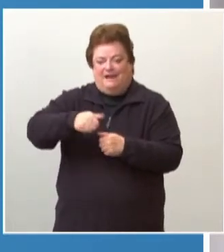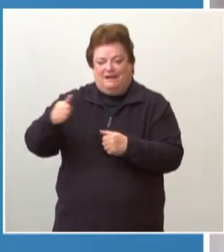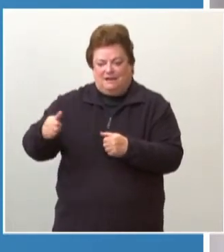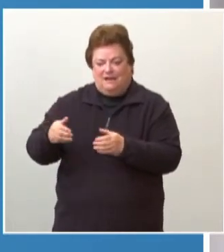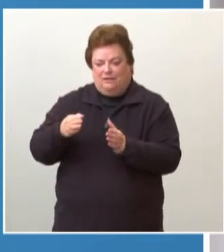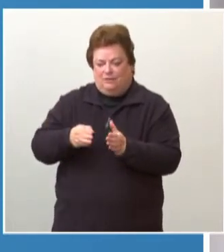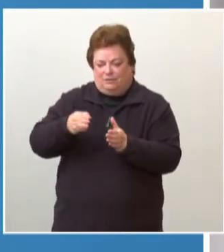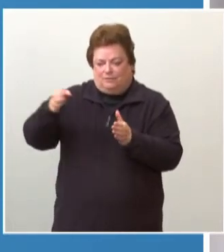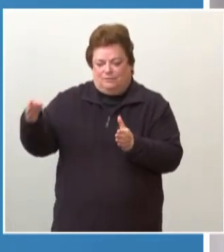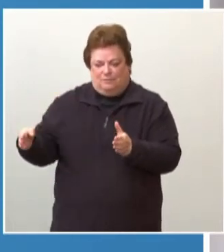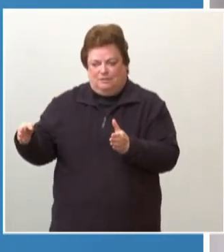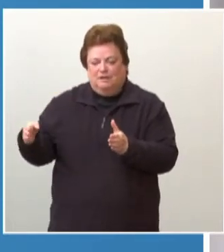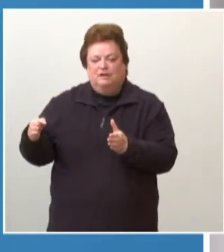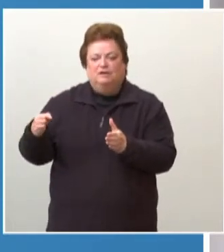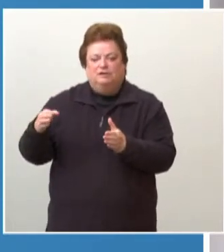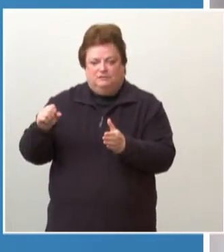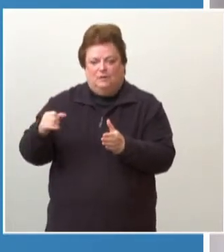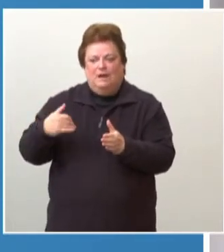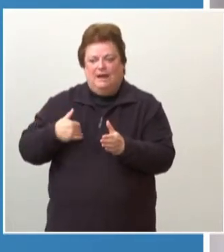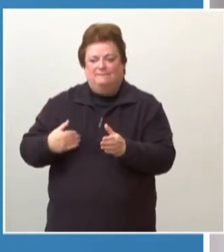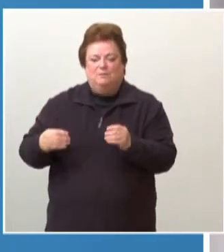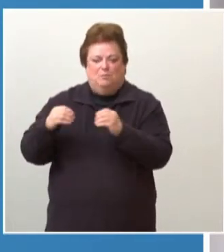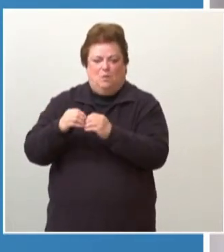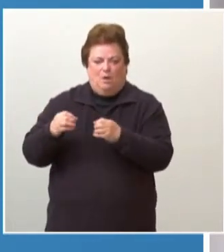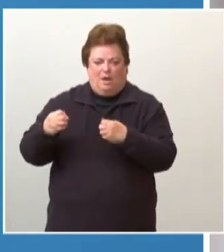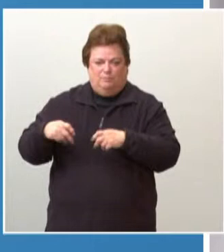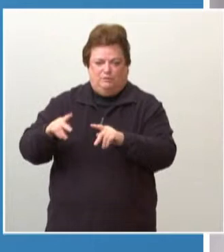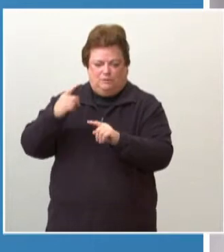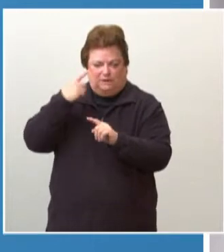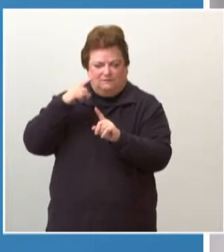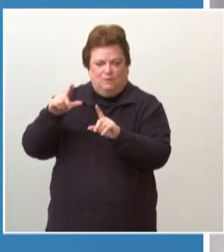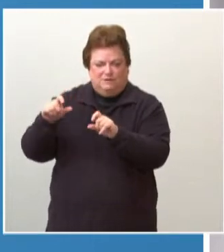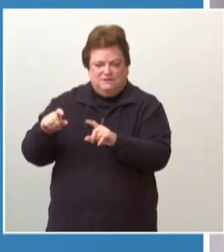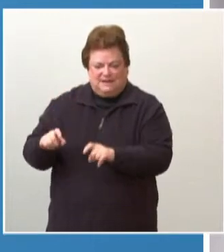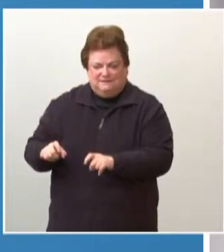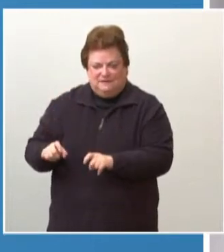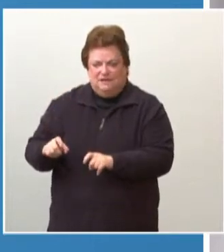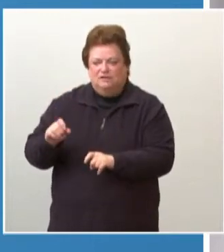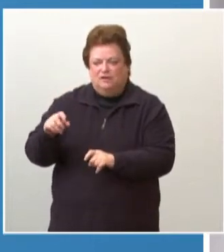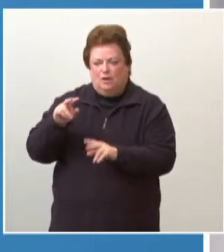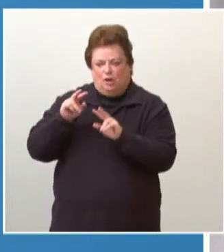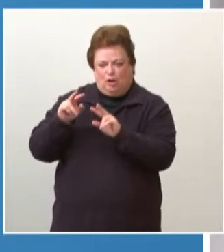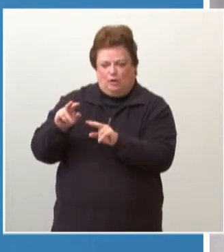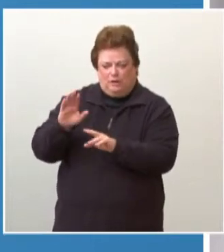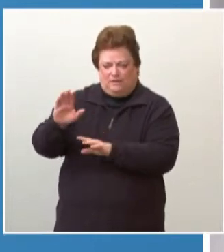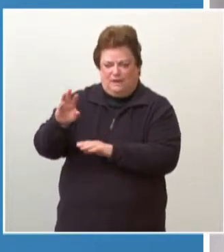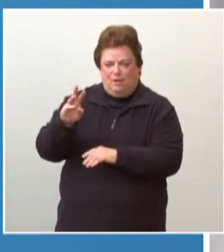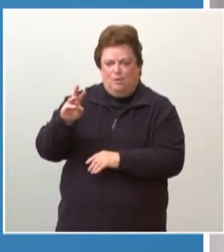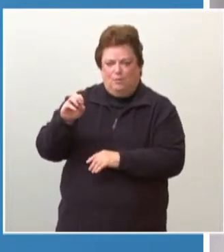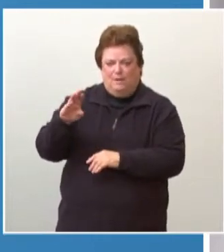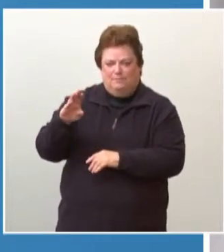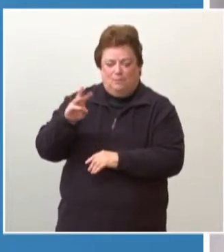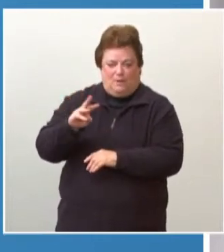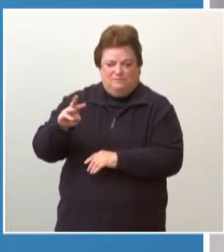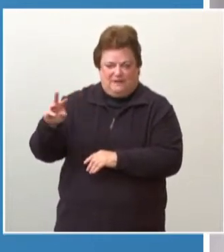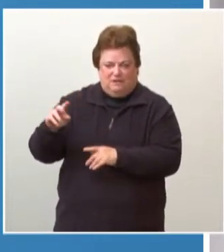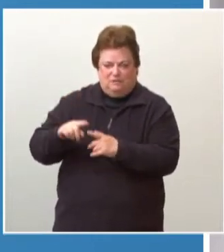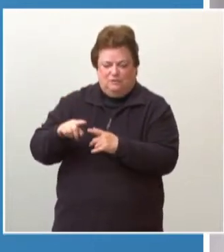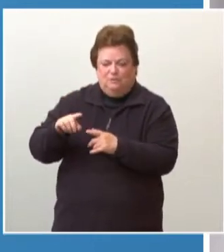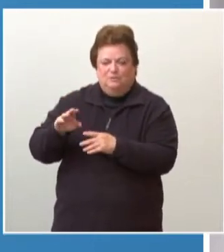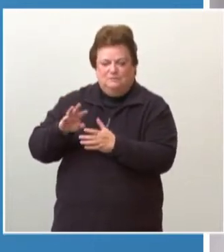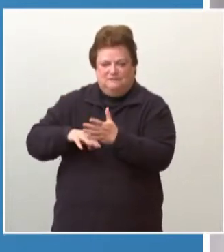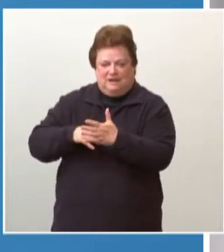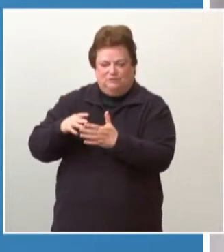will increase the availability of testing options. So you can check their website to schedule an appointment.